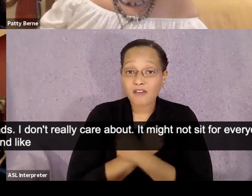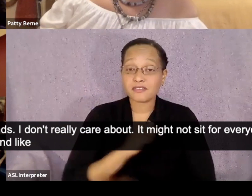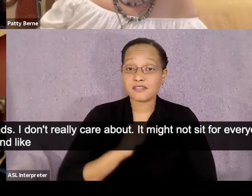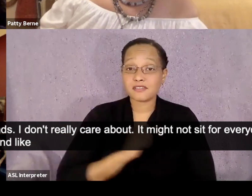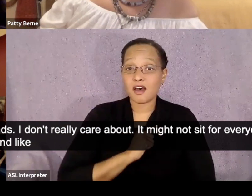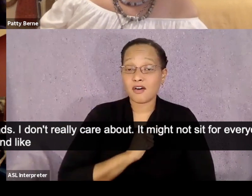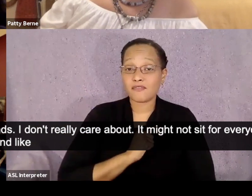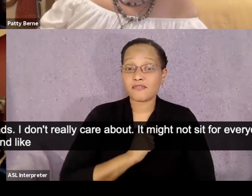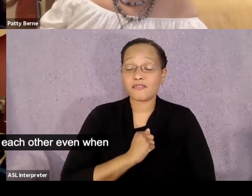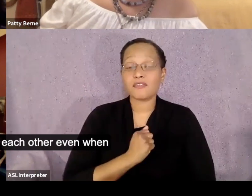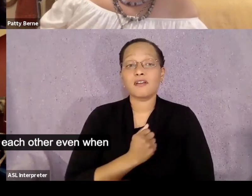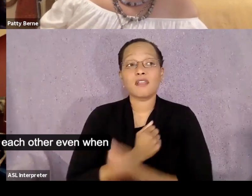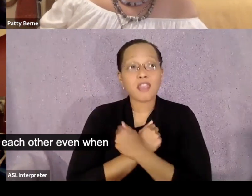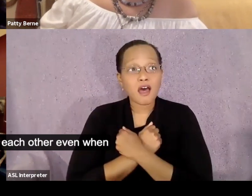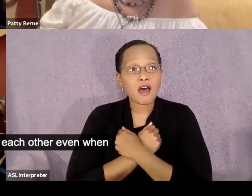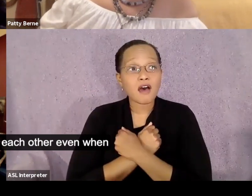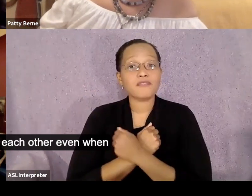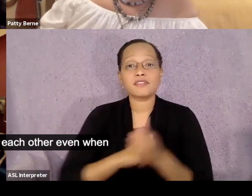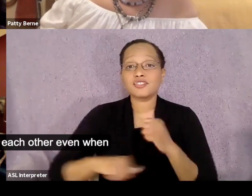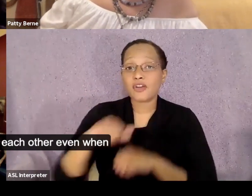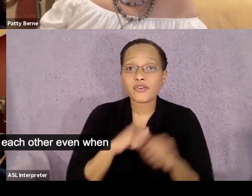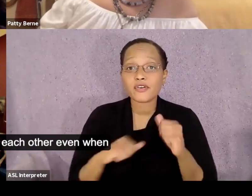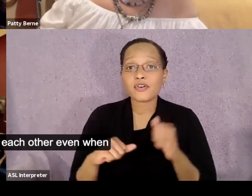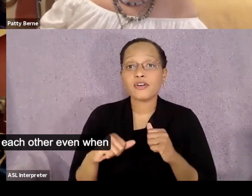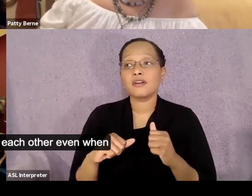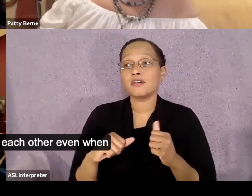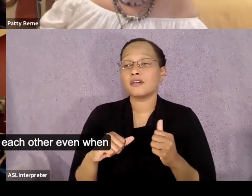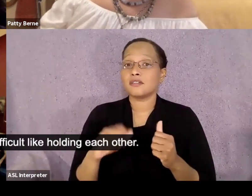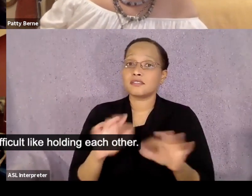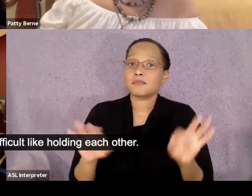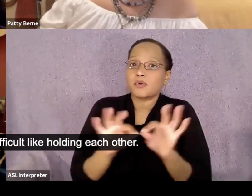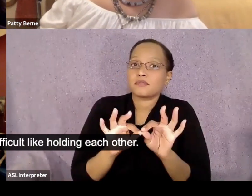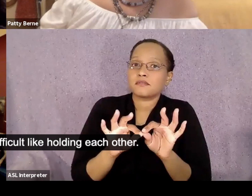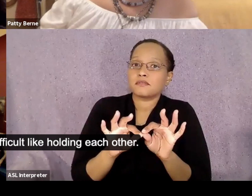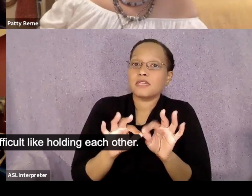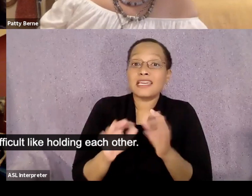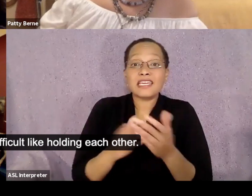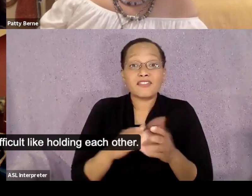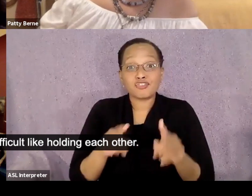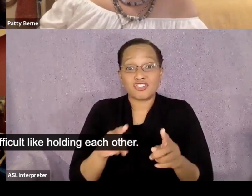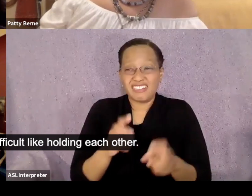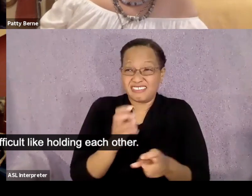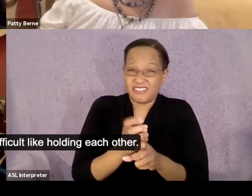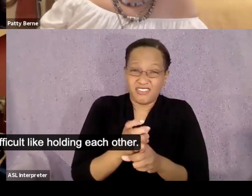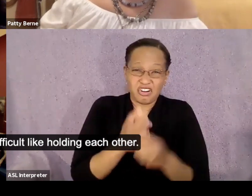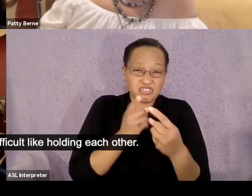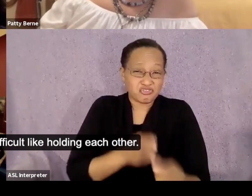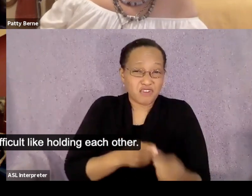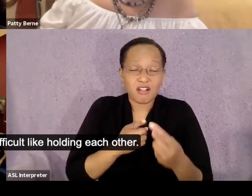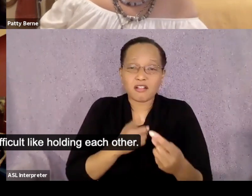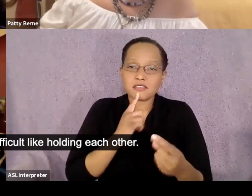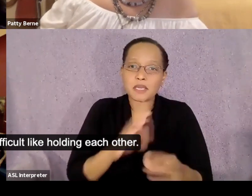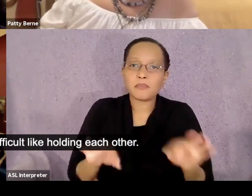like loving each other, even when things are difficult, like holding